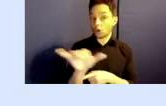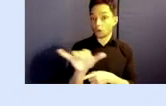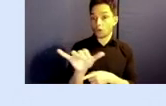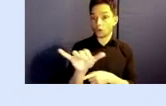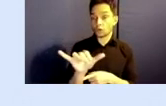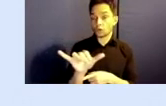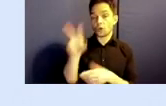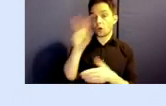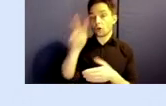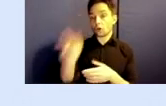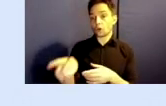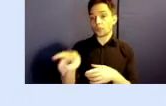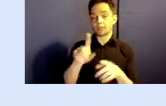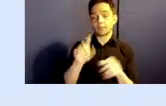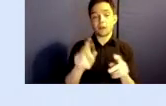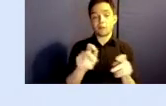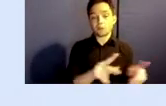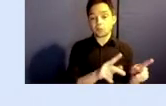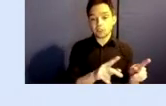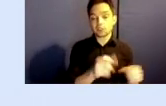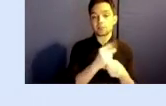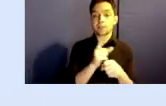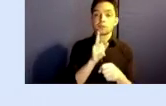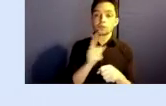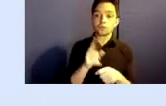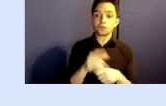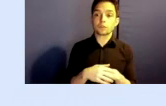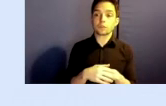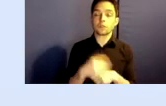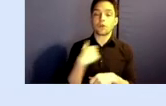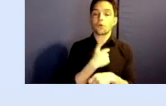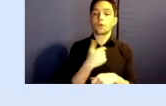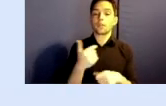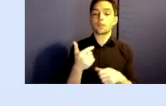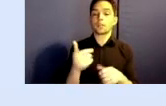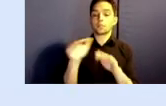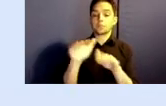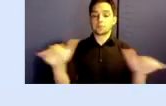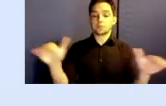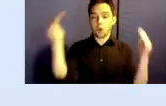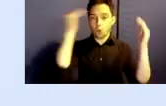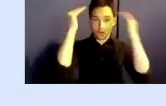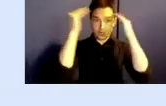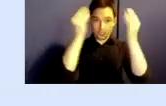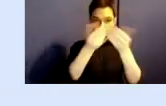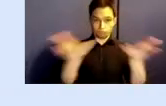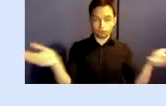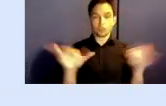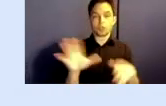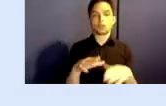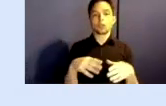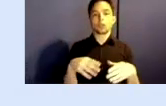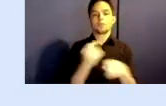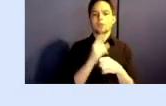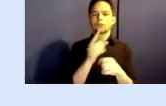what are the opportunities to make sure that we raise awareness and also ensure accessibility